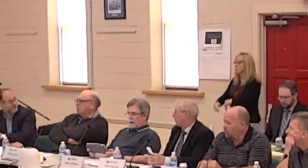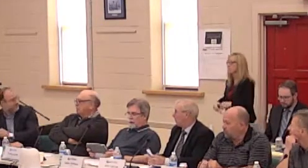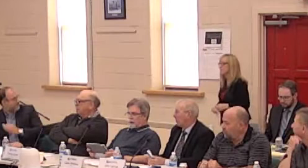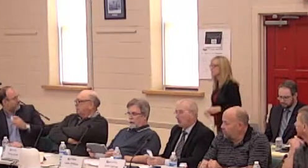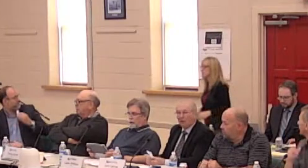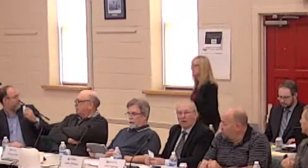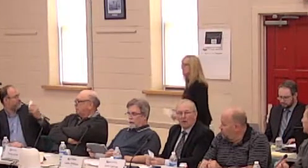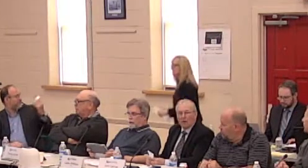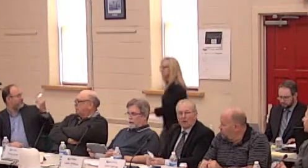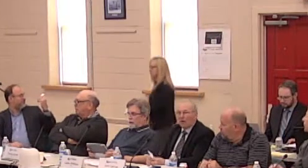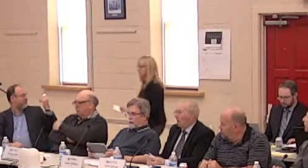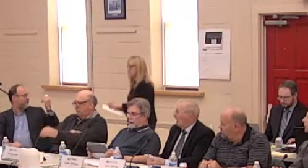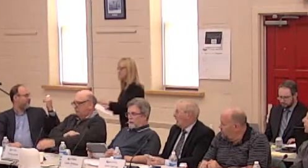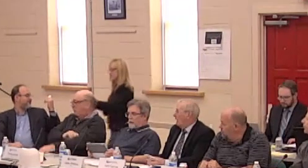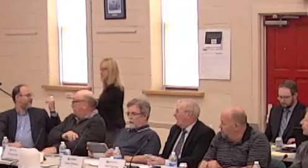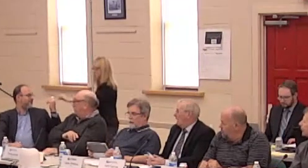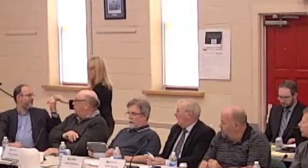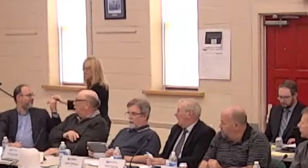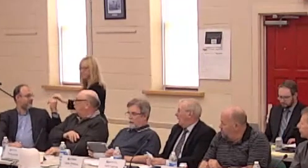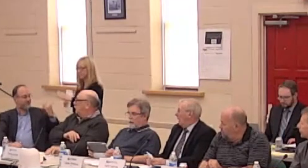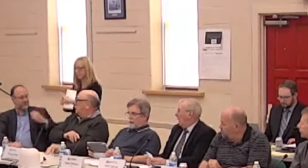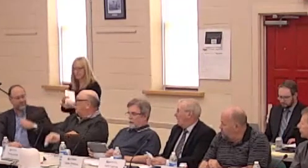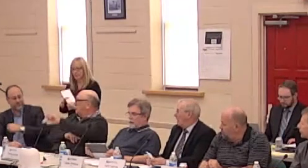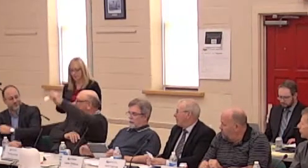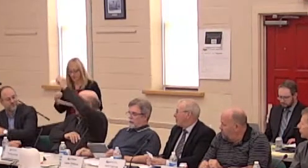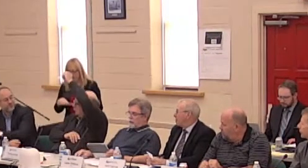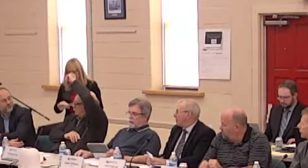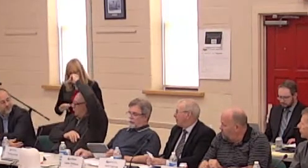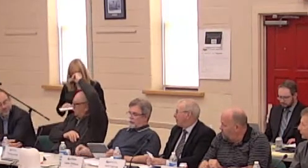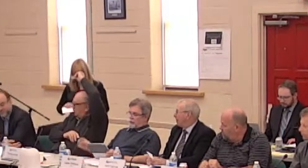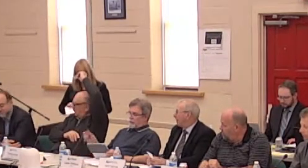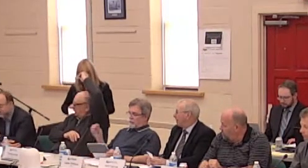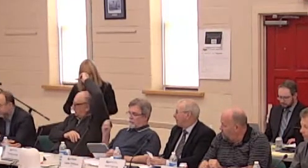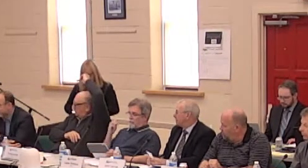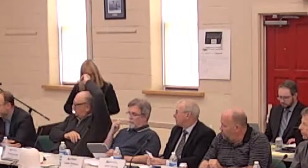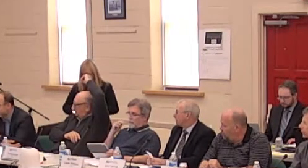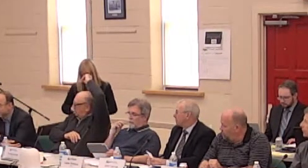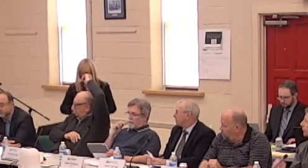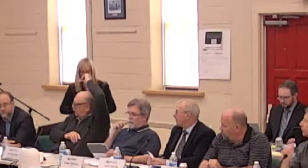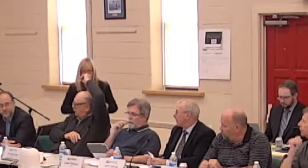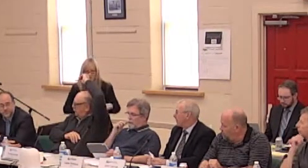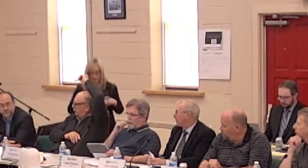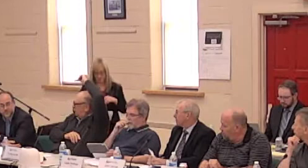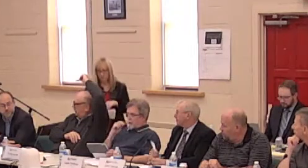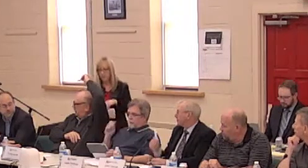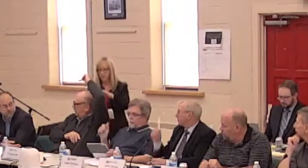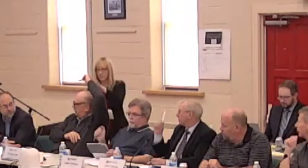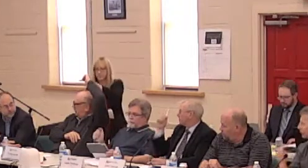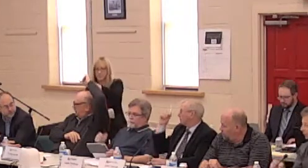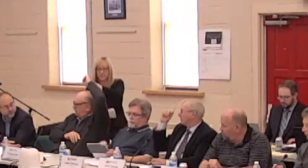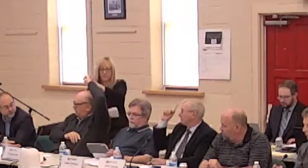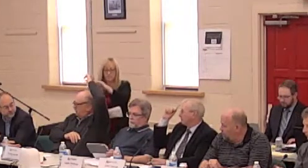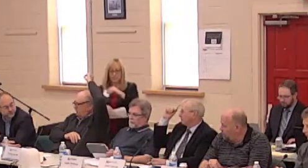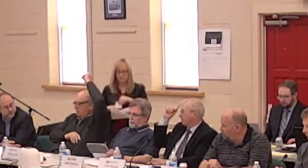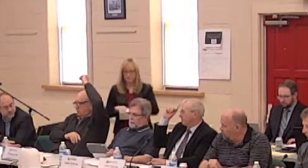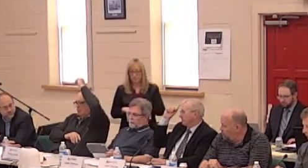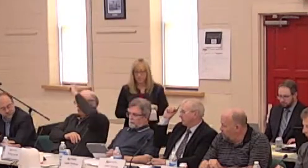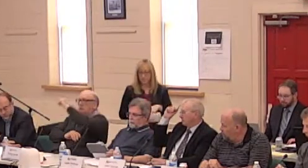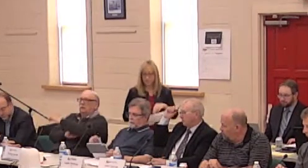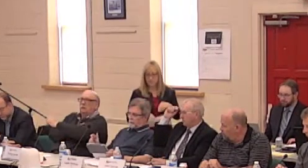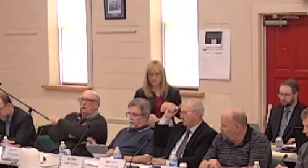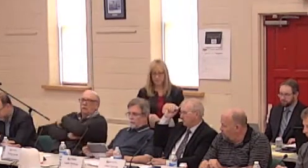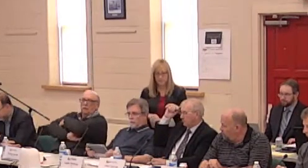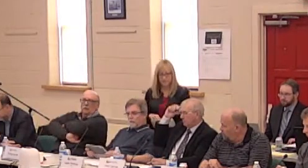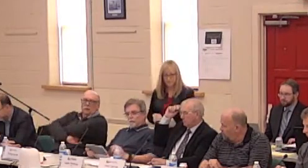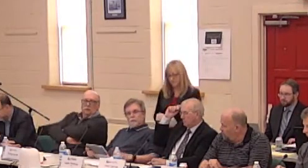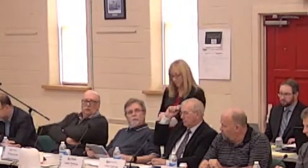If we could have the collection of the ballots, and I'd ask the scrutineers to exit the room with the ballots and then come back and report to me the